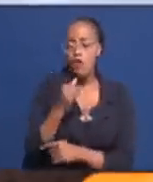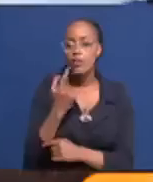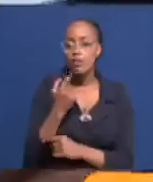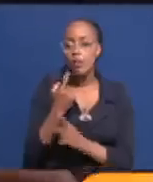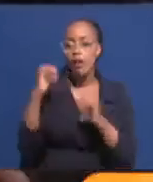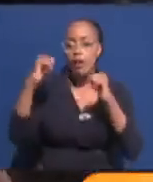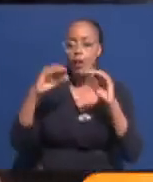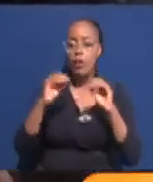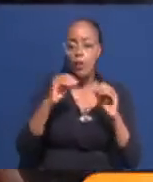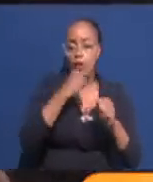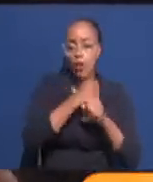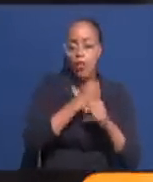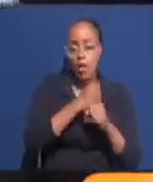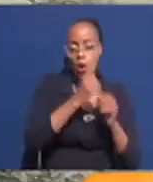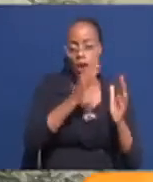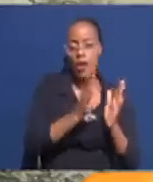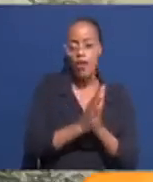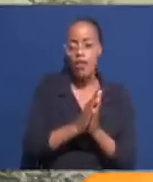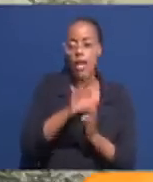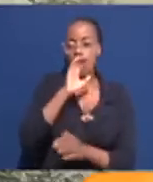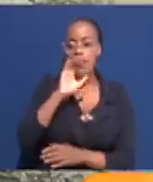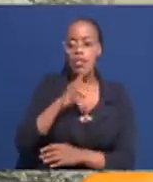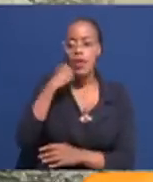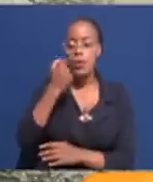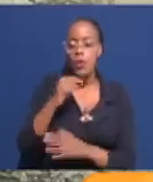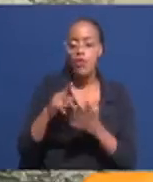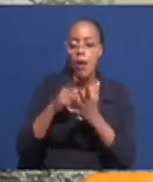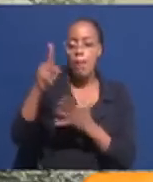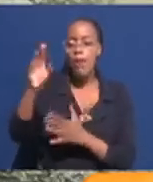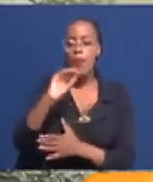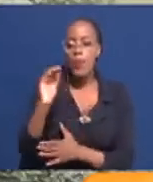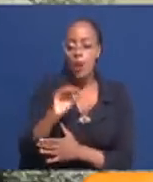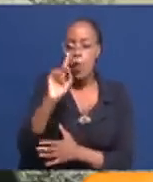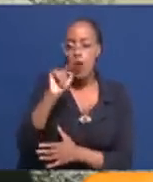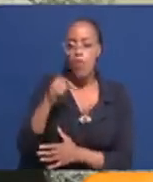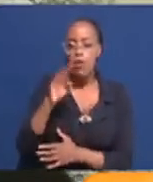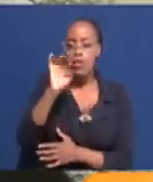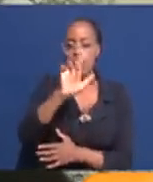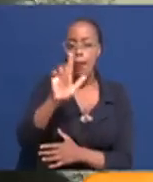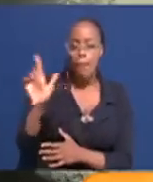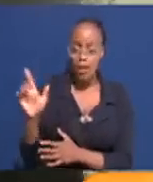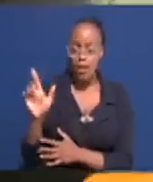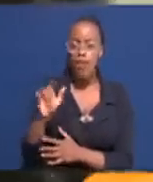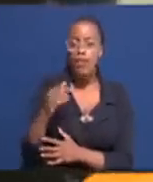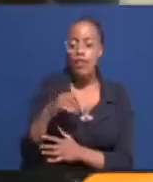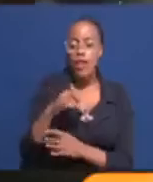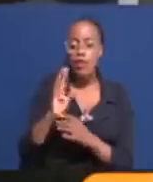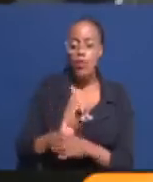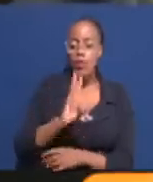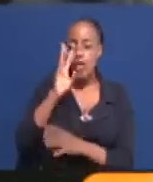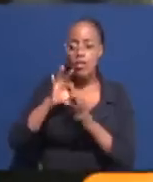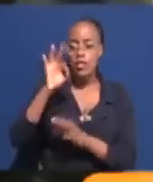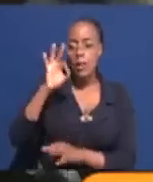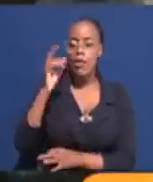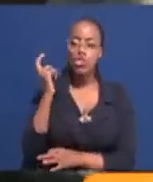difference between her employee and Kangogo's son, who had failed to pay his 1,000 shillings bill at their wines and spirits shop